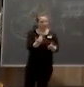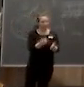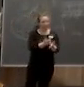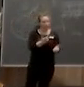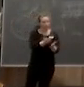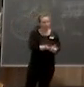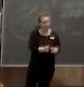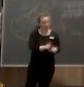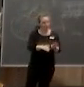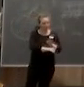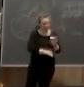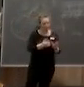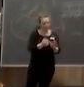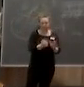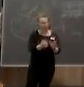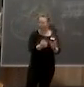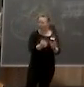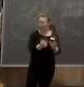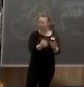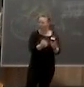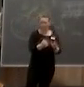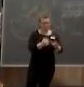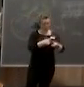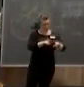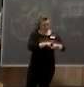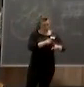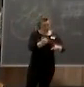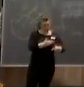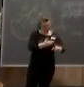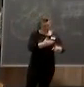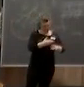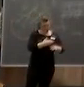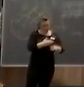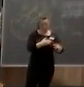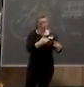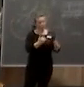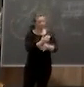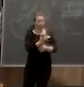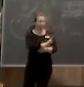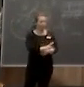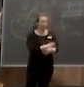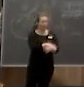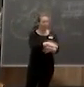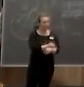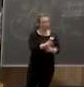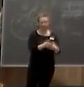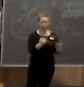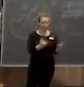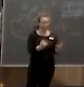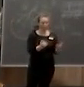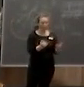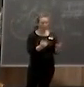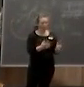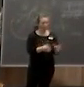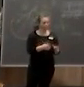were based on, you could almost argue, differentiation. If there's a problem in the market, we'll pick up the bag, we'll set mm-hmm. up